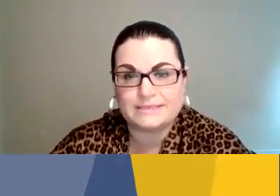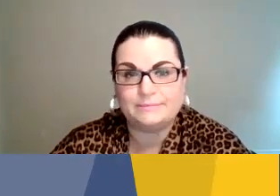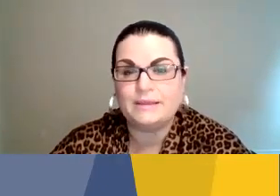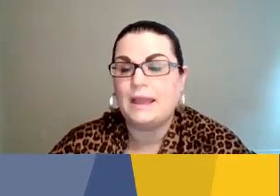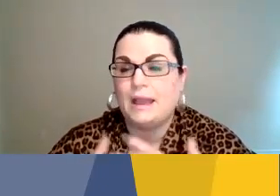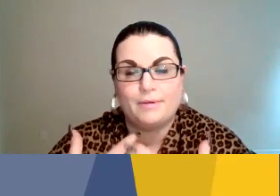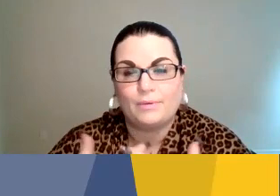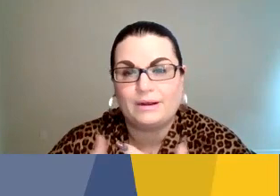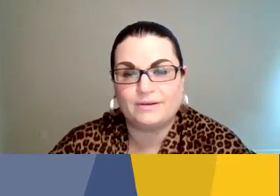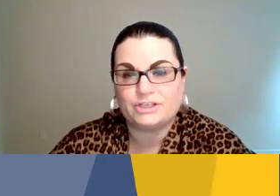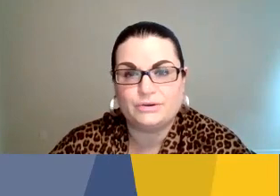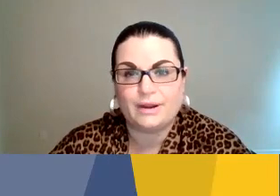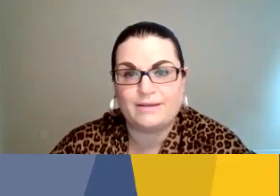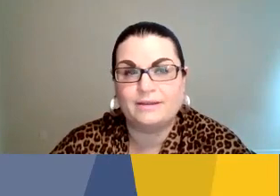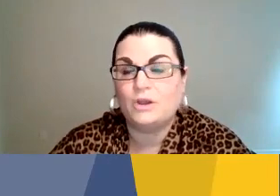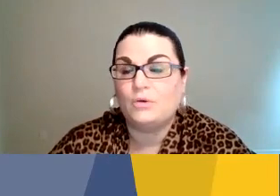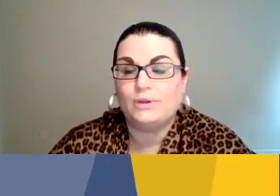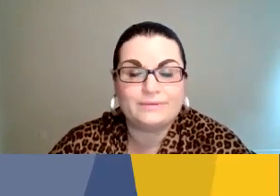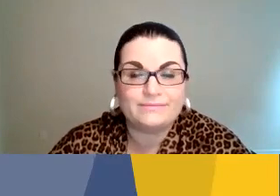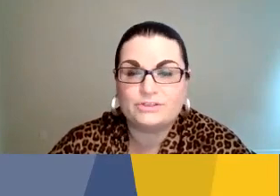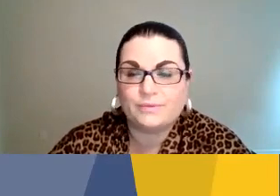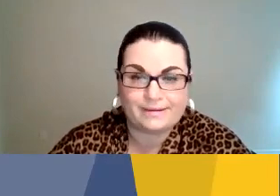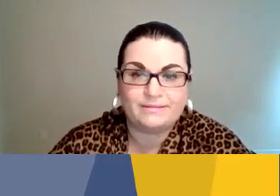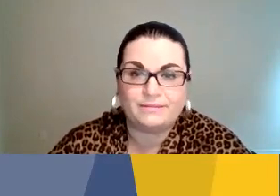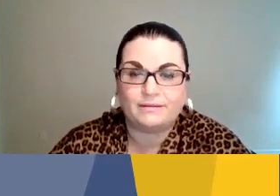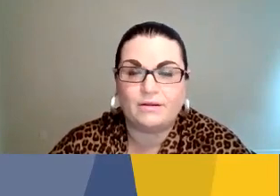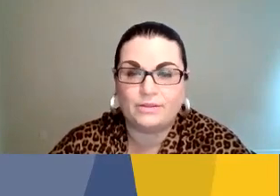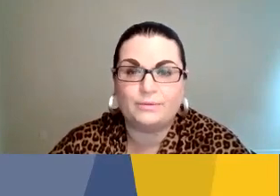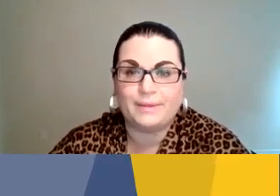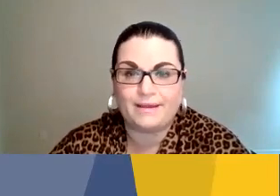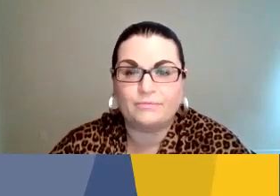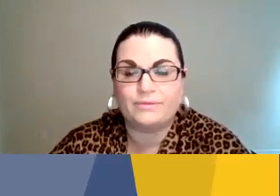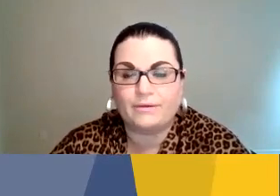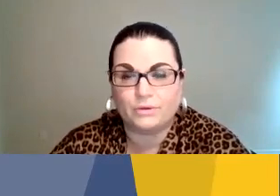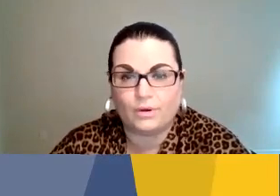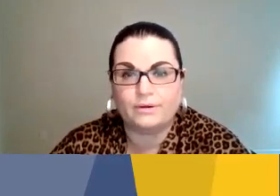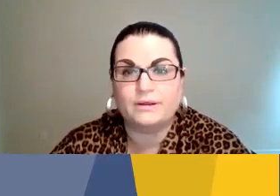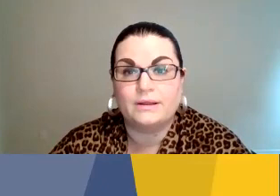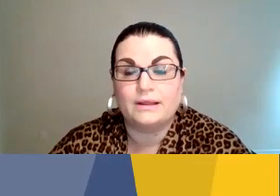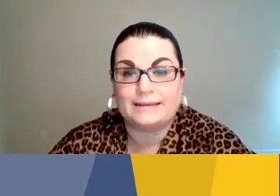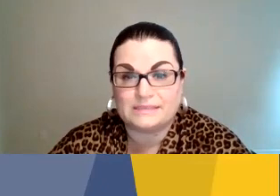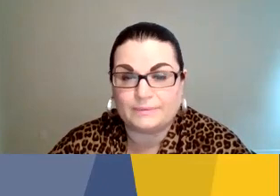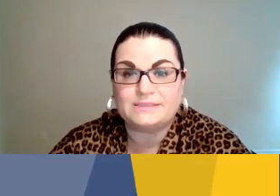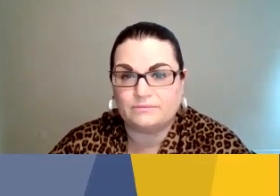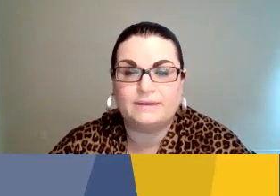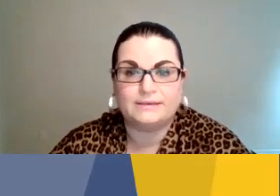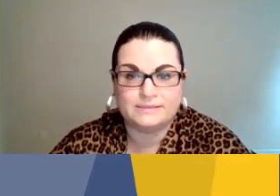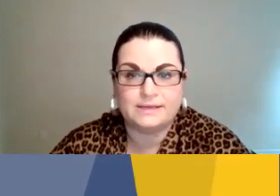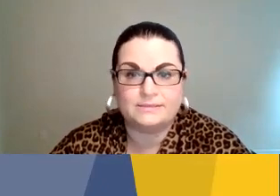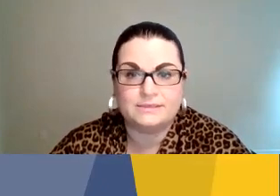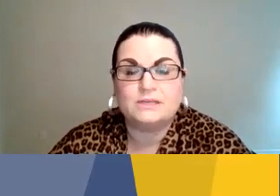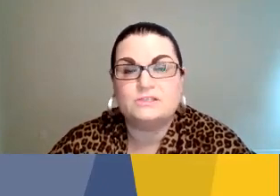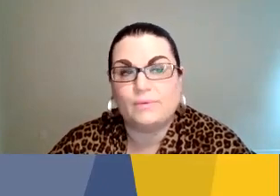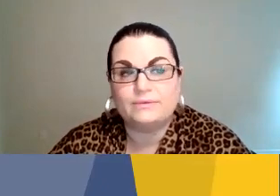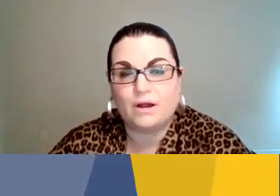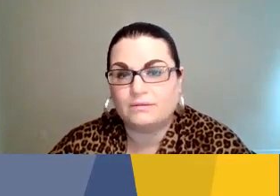of our team about whatever issue you're having. We will never do anything on your behalf without your explicit written